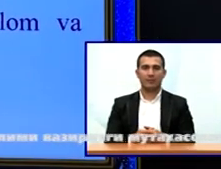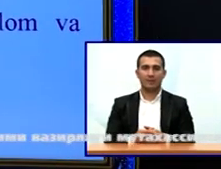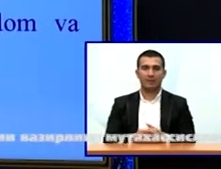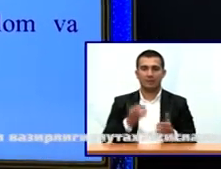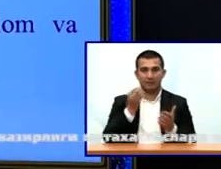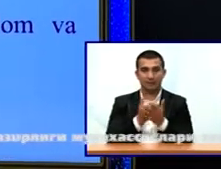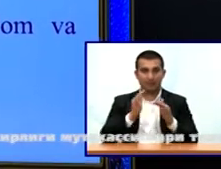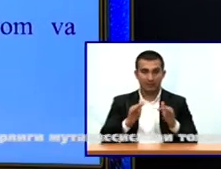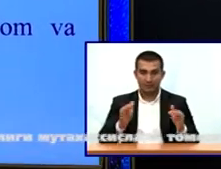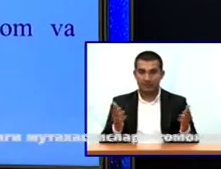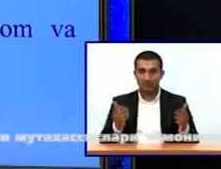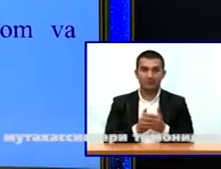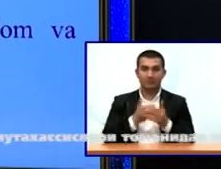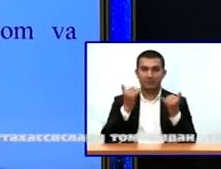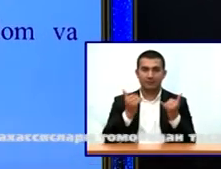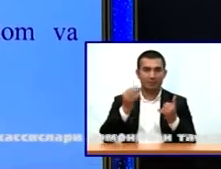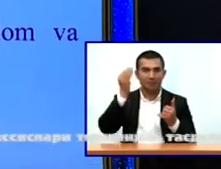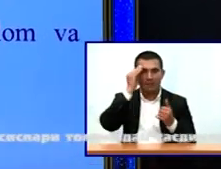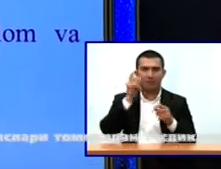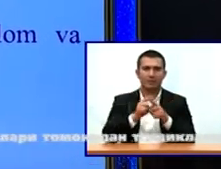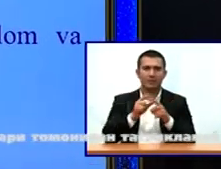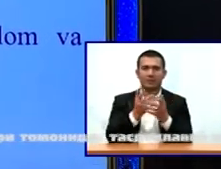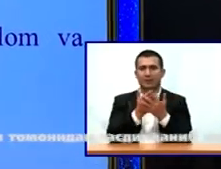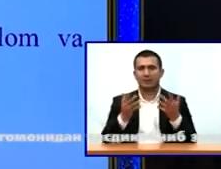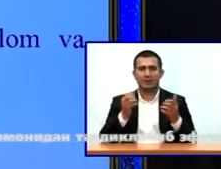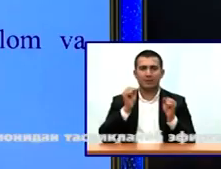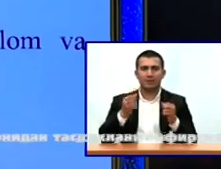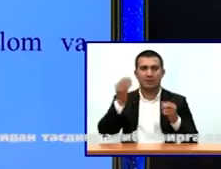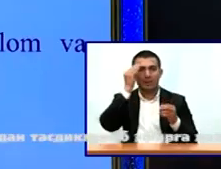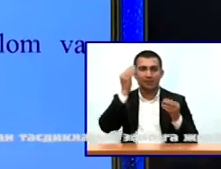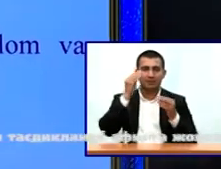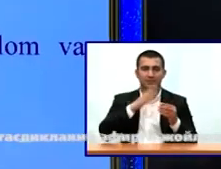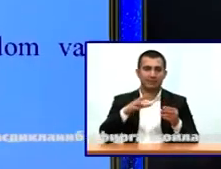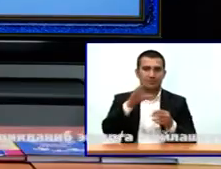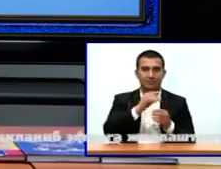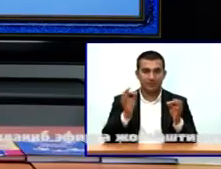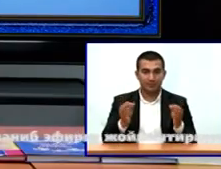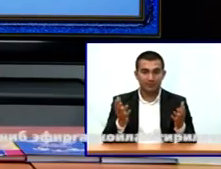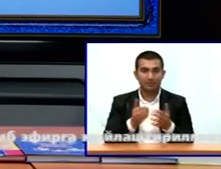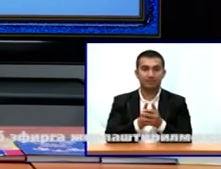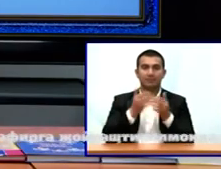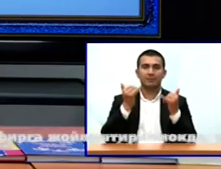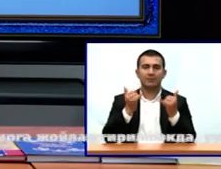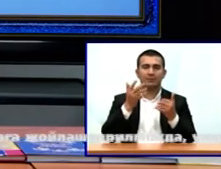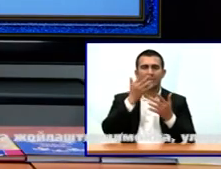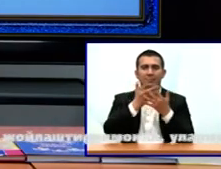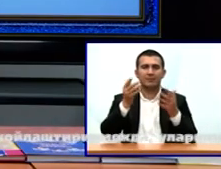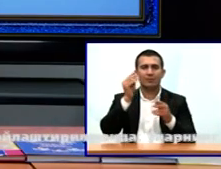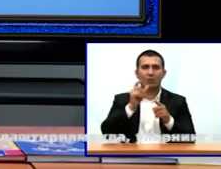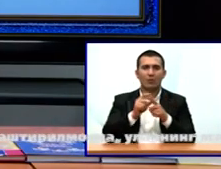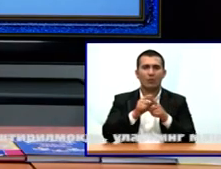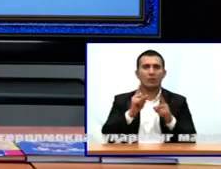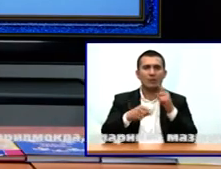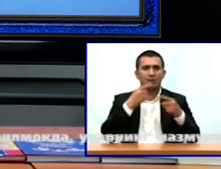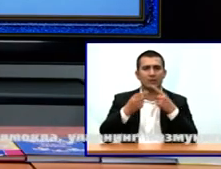Aziz o'quvchilar, biz ma'nodosh so'zlar haqida ma'lumotlarga ega bo'lganmiz. Xo'sh, ma'nodosh so'zlar deb o'zi nimaga aytilar